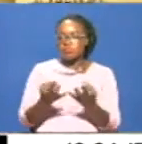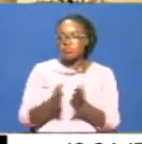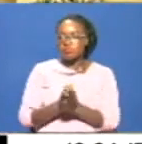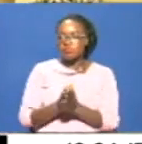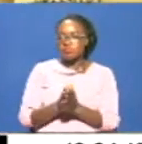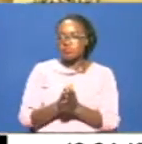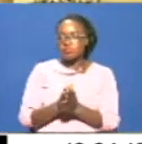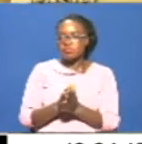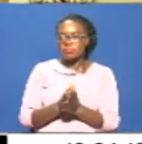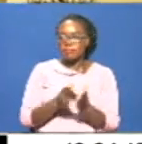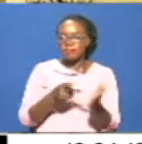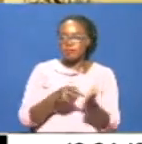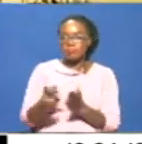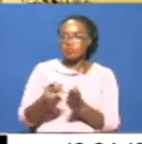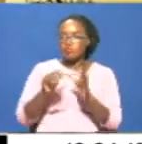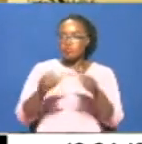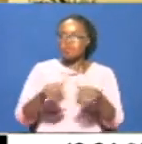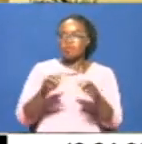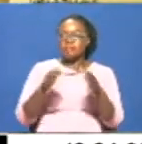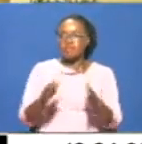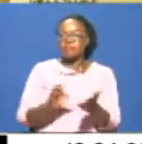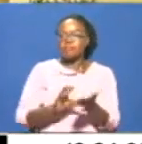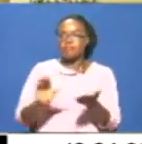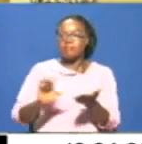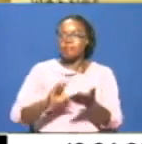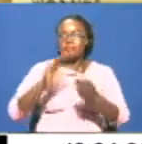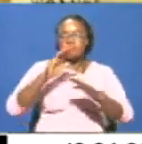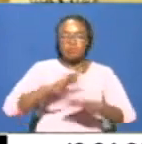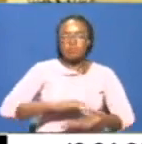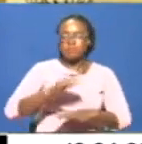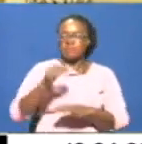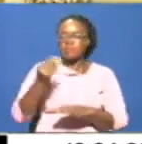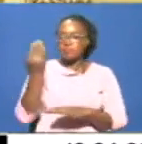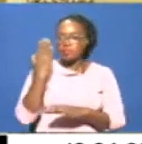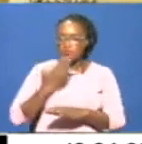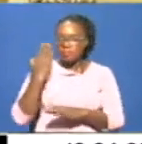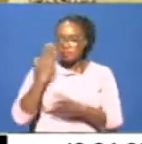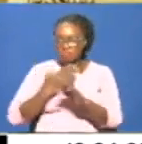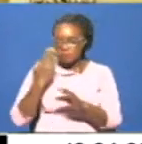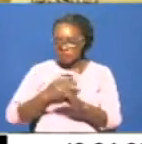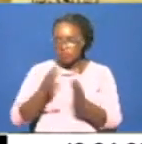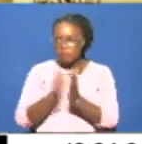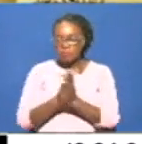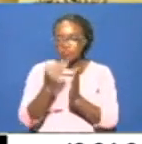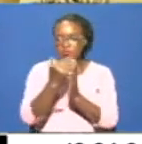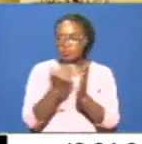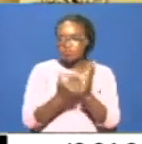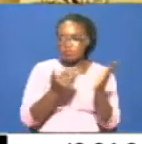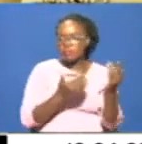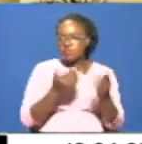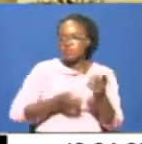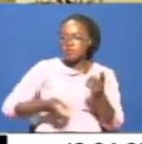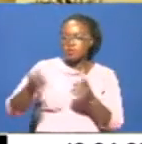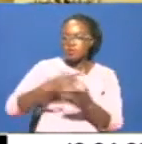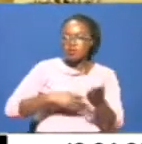timely payment of farmers and distribution of the relief meat. The program is expected to increase the purchasing